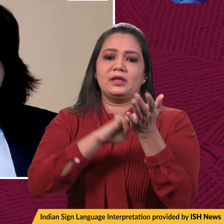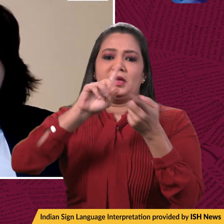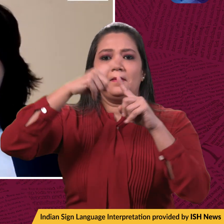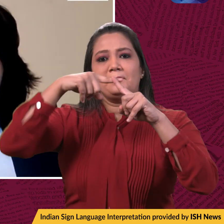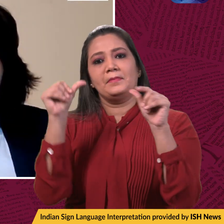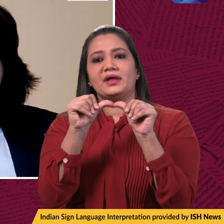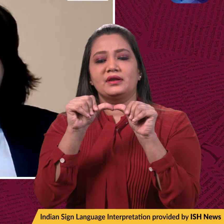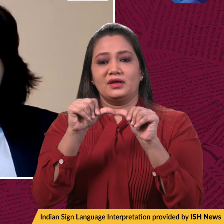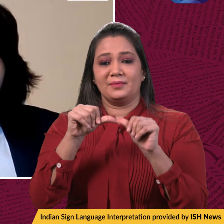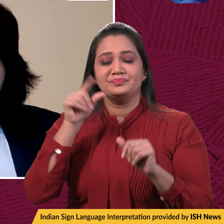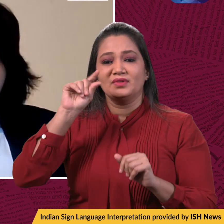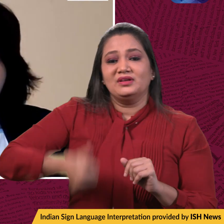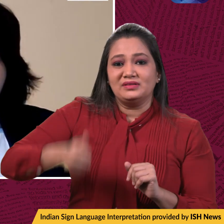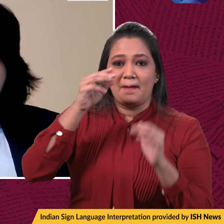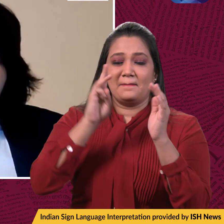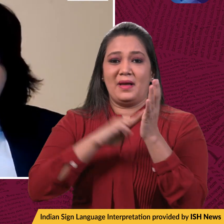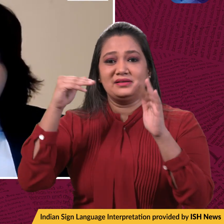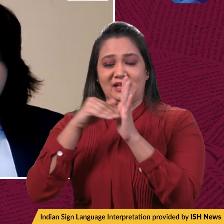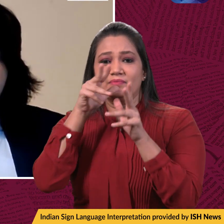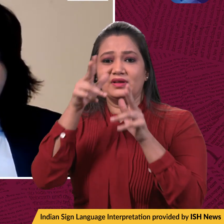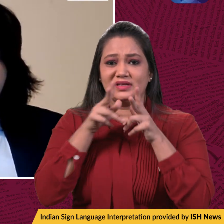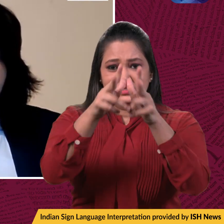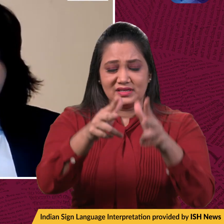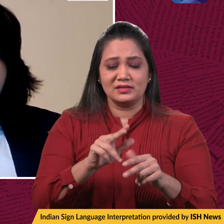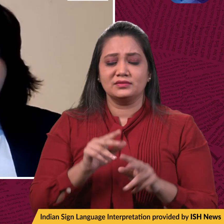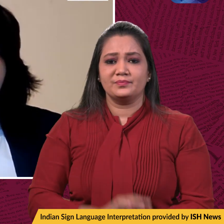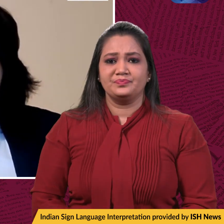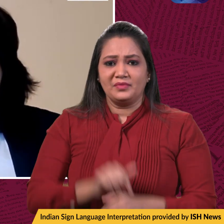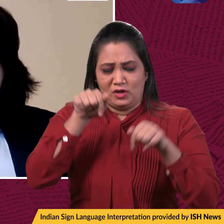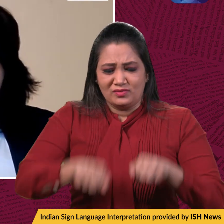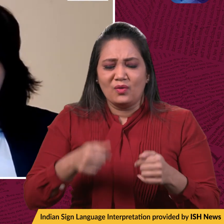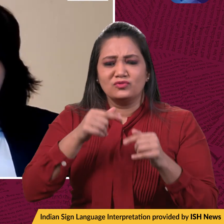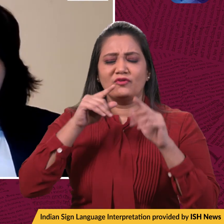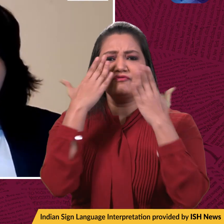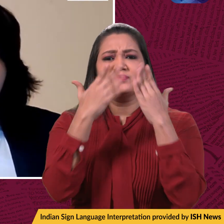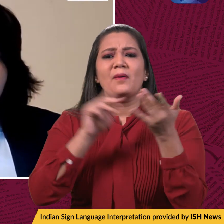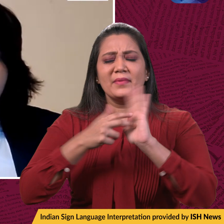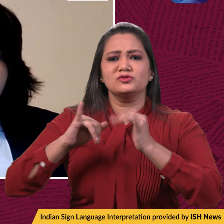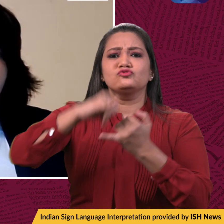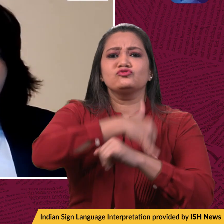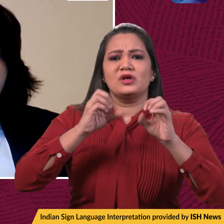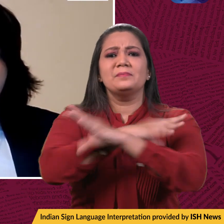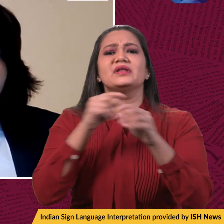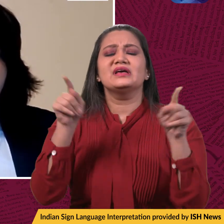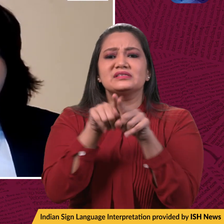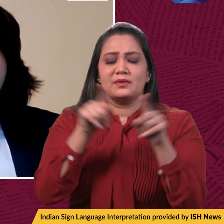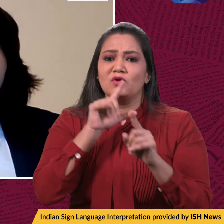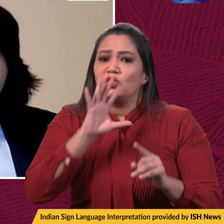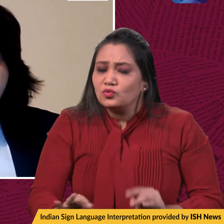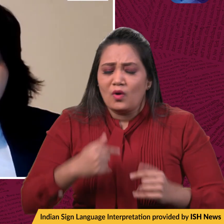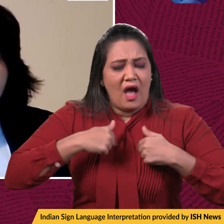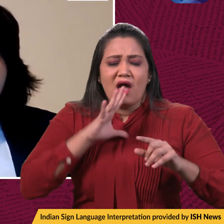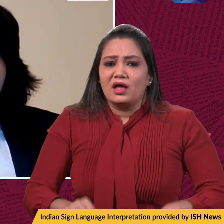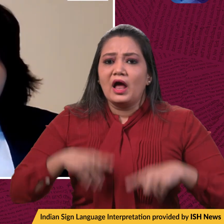Now, Meta CEO Mark Zuckerberg said, and I quote, "Today we are seen as a social media company, but in our DNA we are a company that